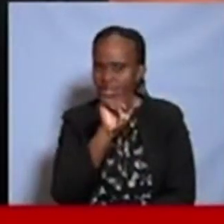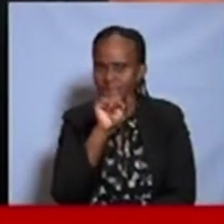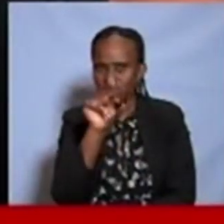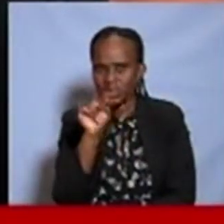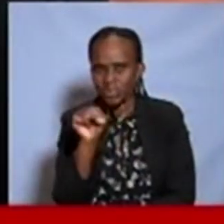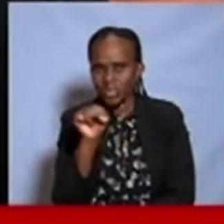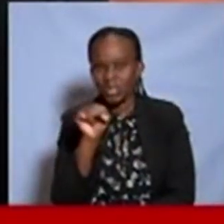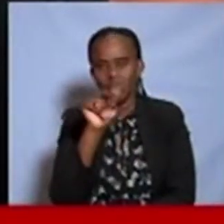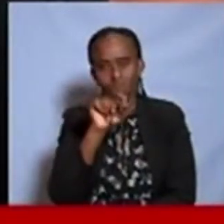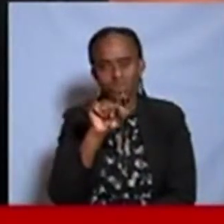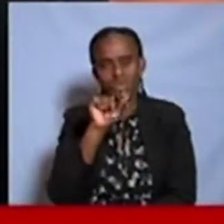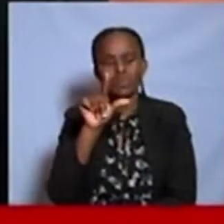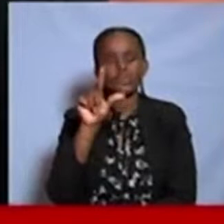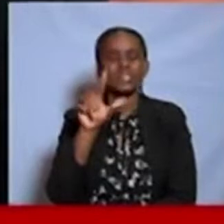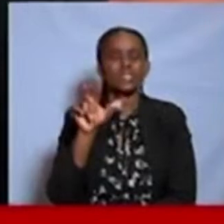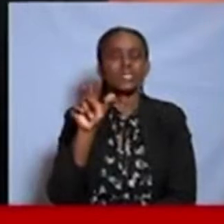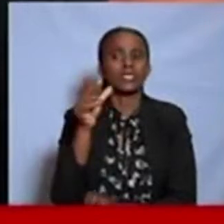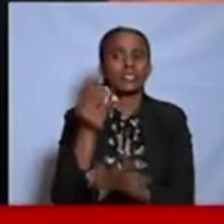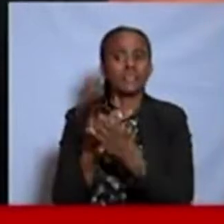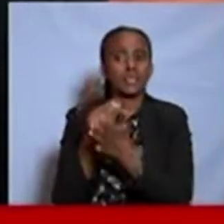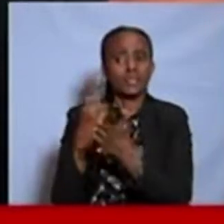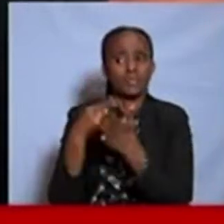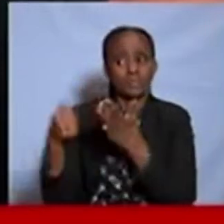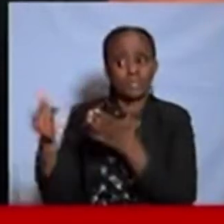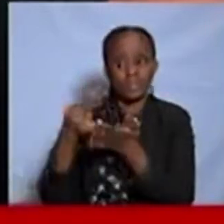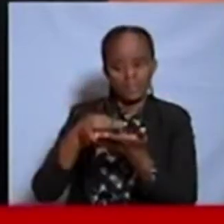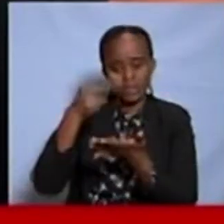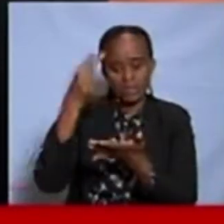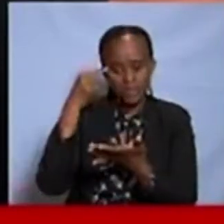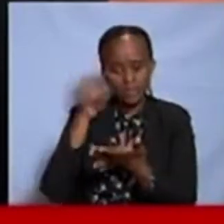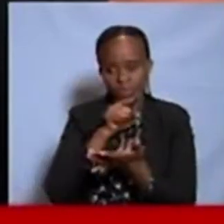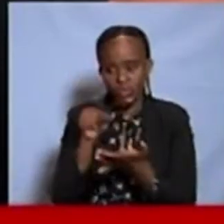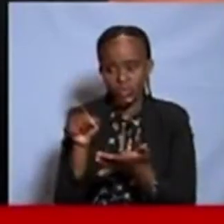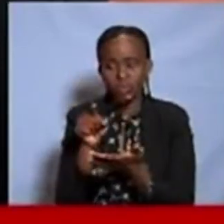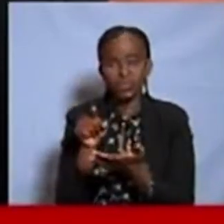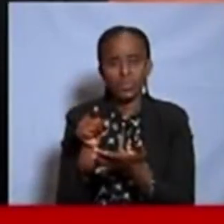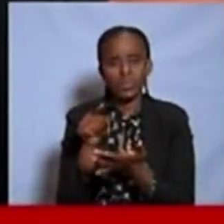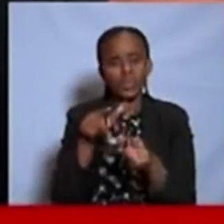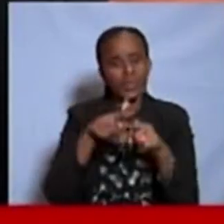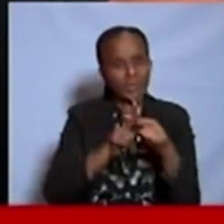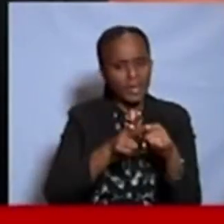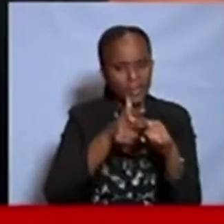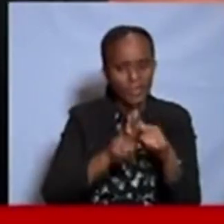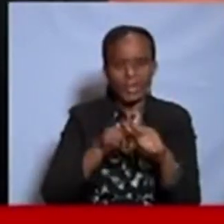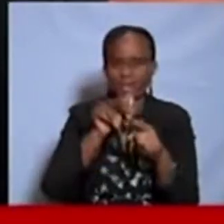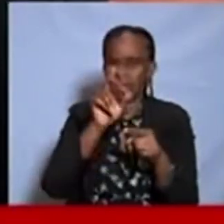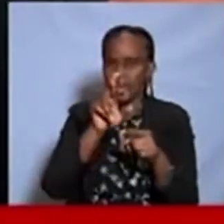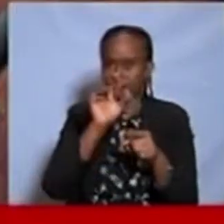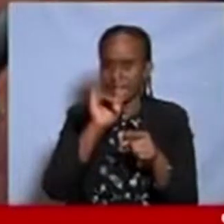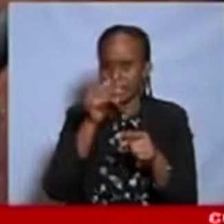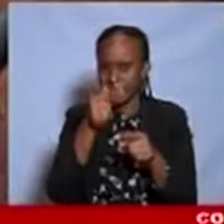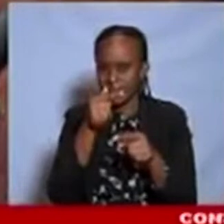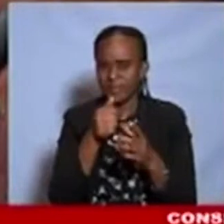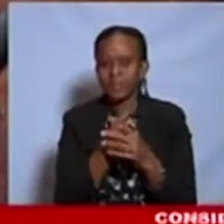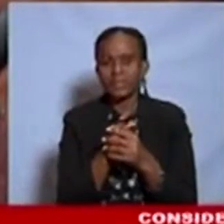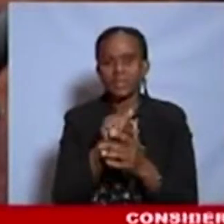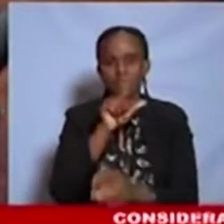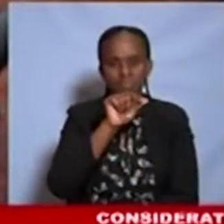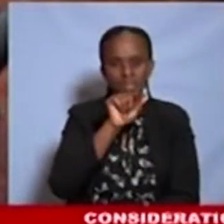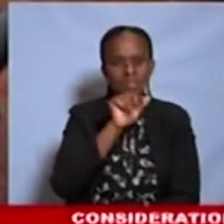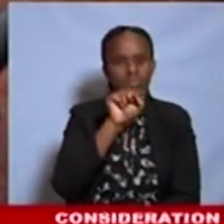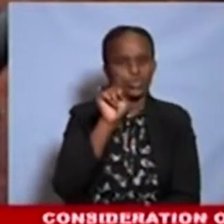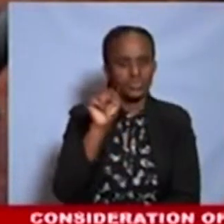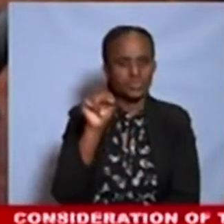2022, or 2023? The money that you raised for you to repair the rig? Chair, it's 2022